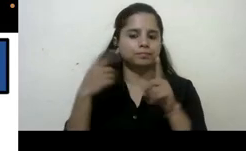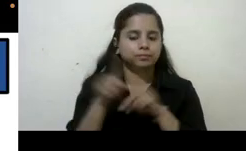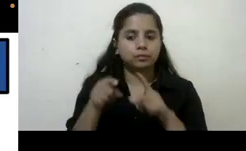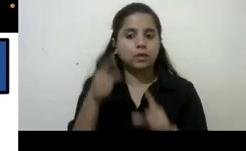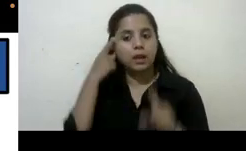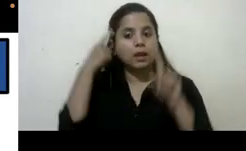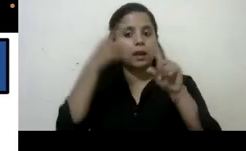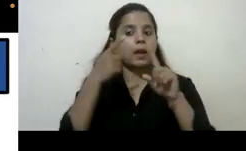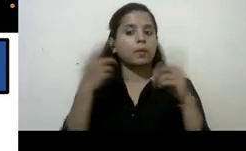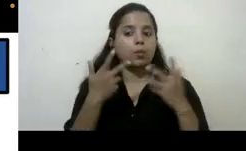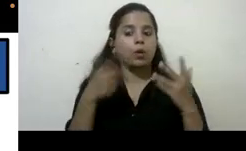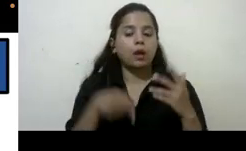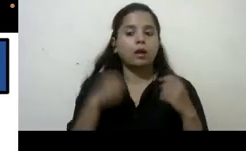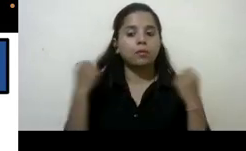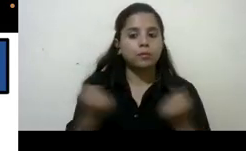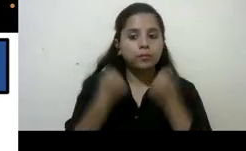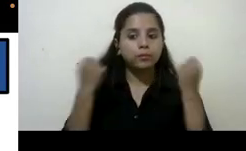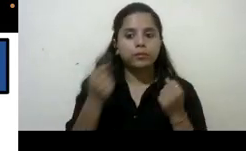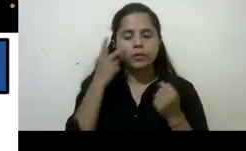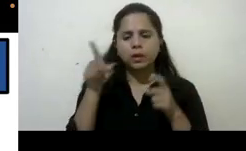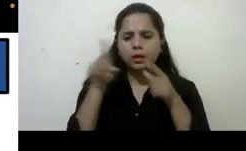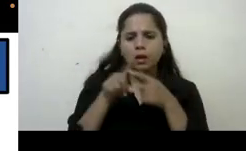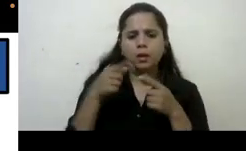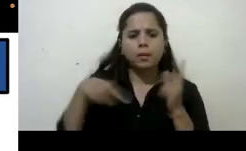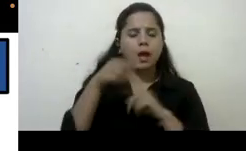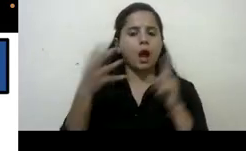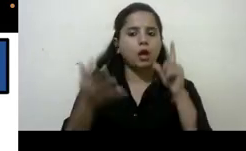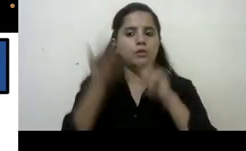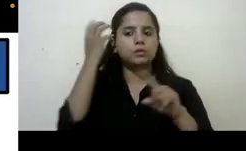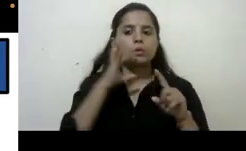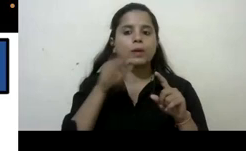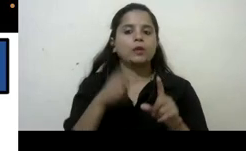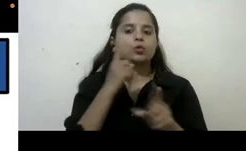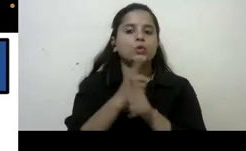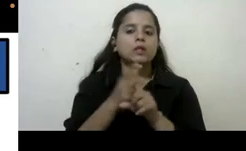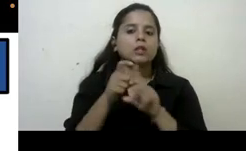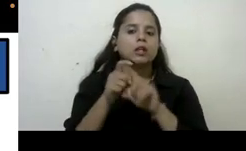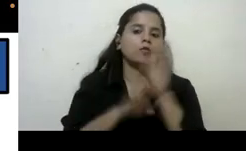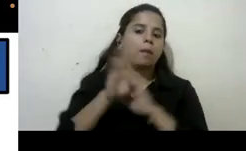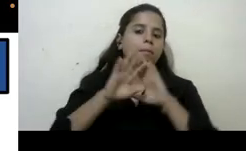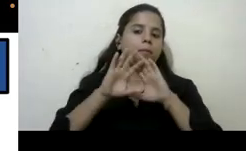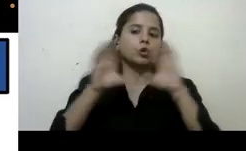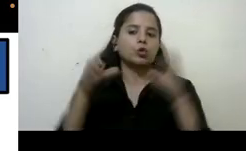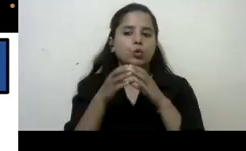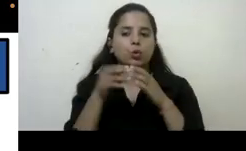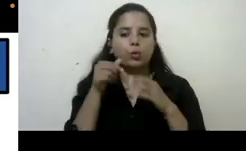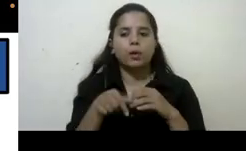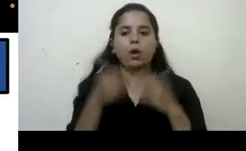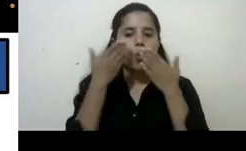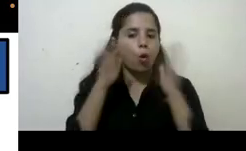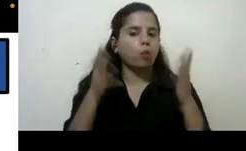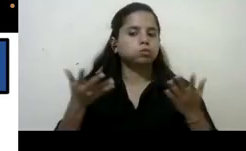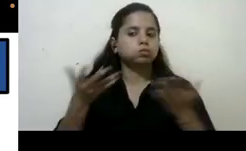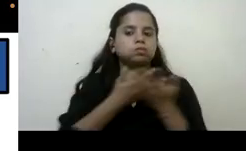this activity is to mirror what we are trying to achieve through this teacher development group. That is open